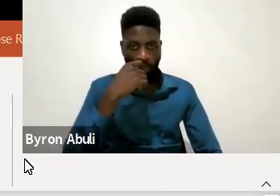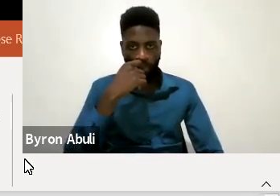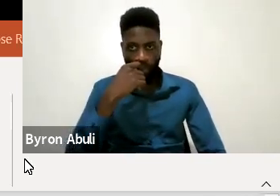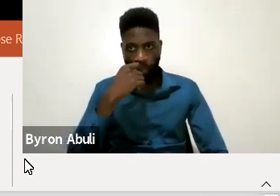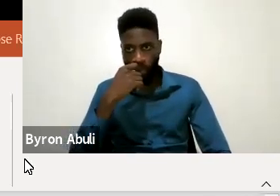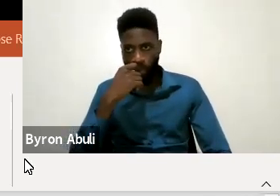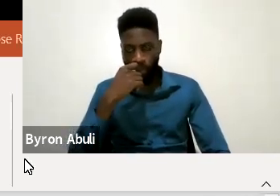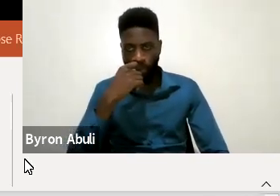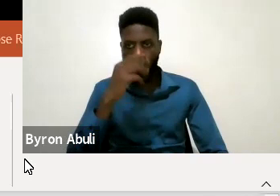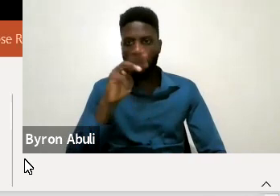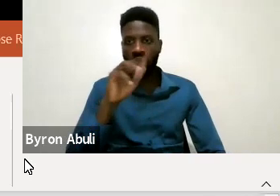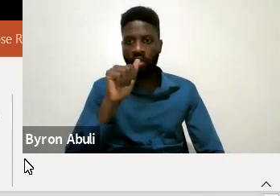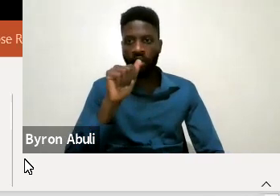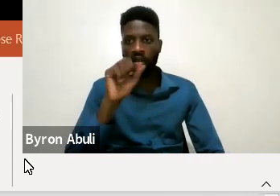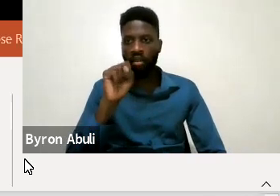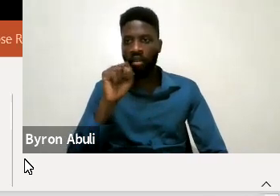Masha?